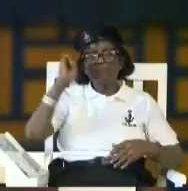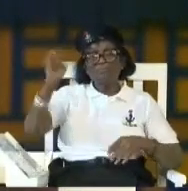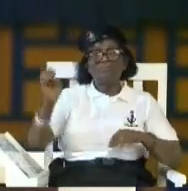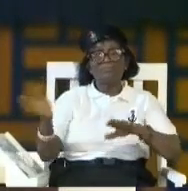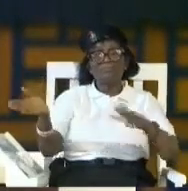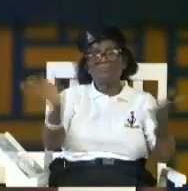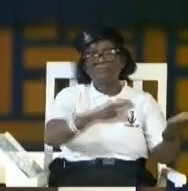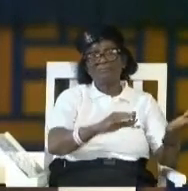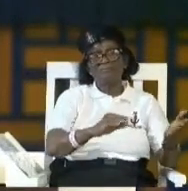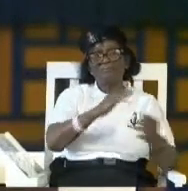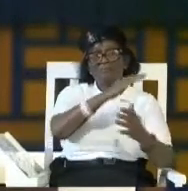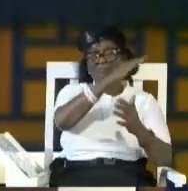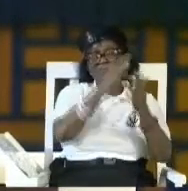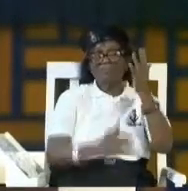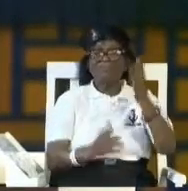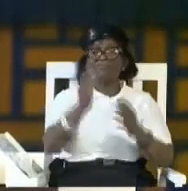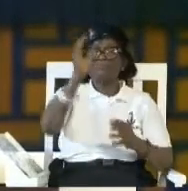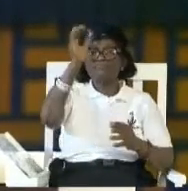completely.